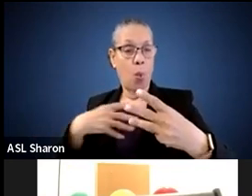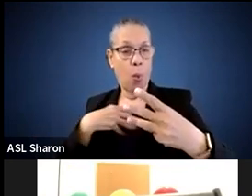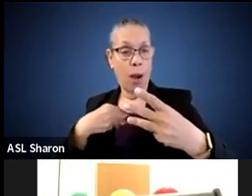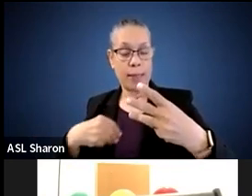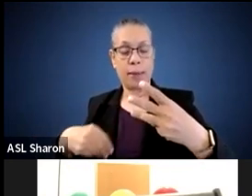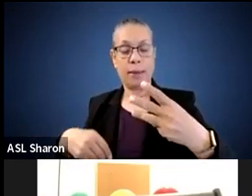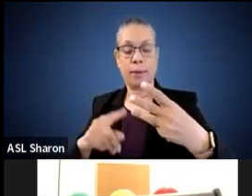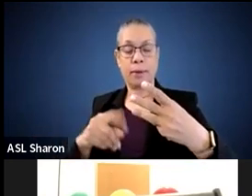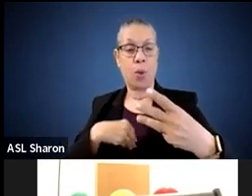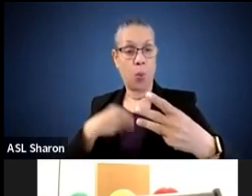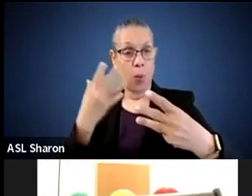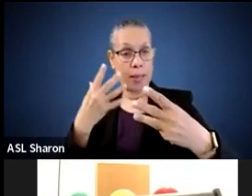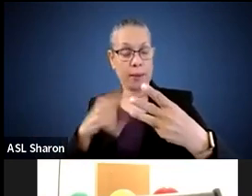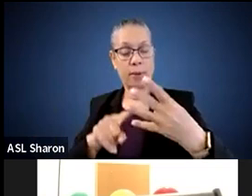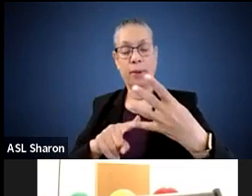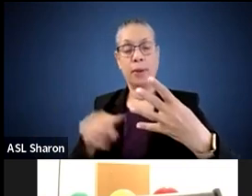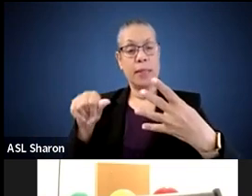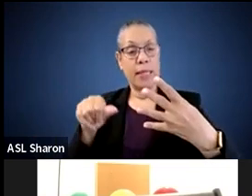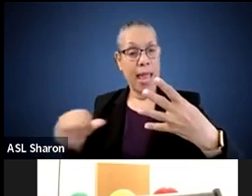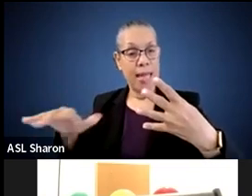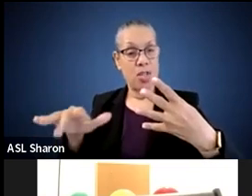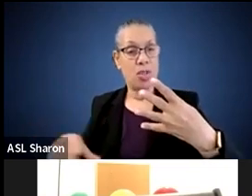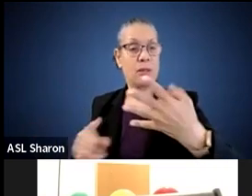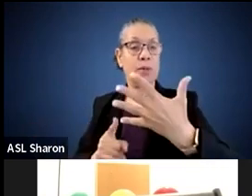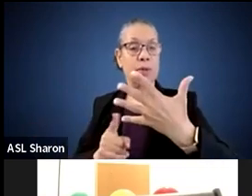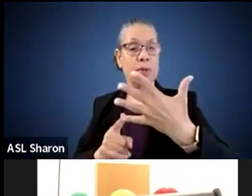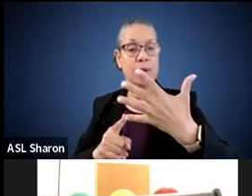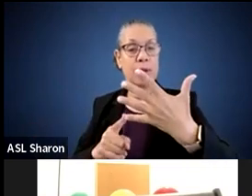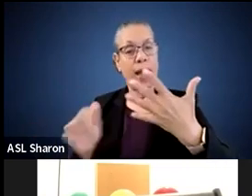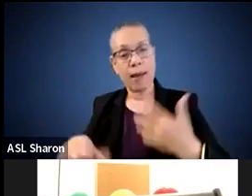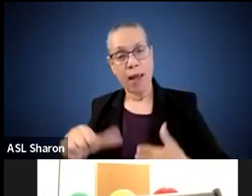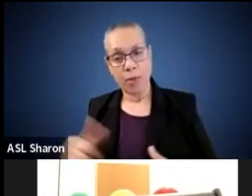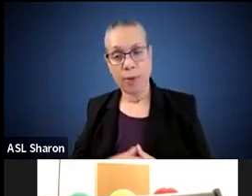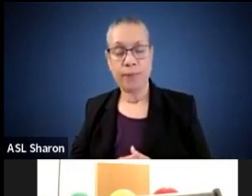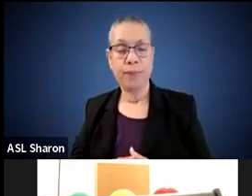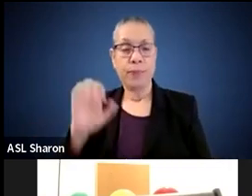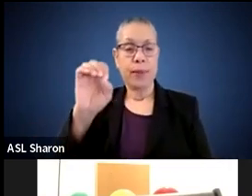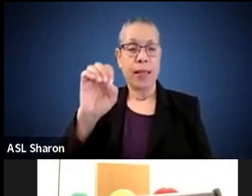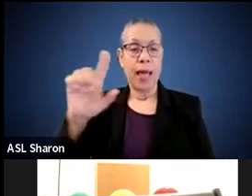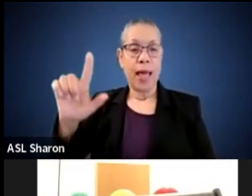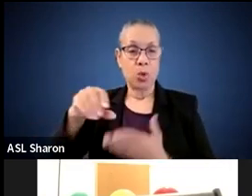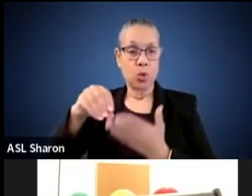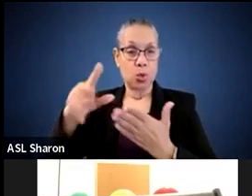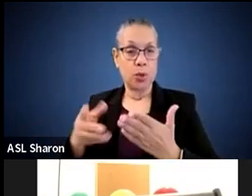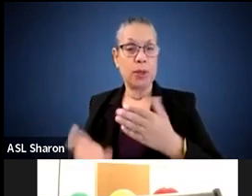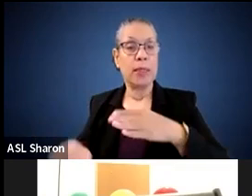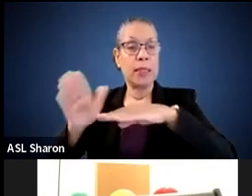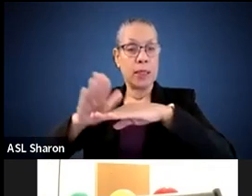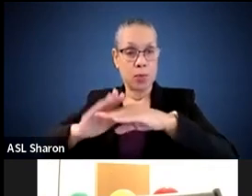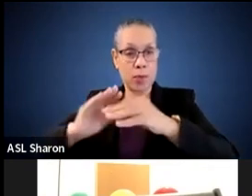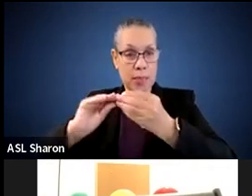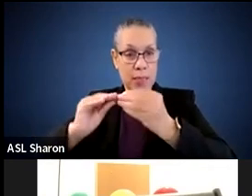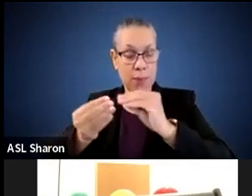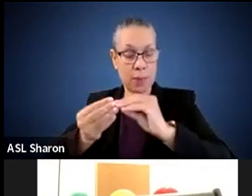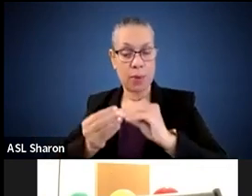other um there's also been an increase in our El students and as well as an increase in